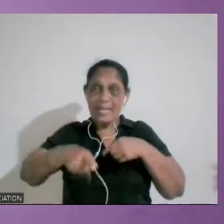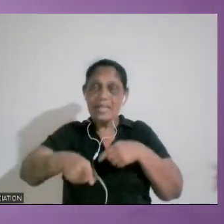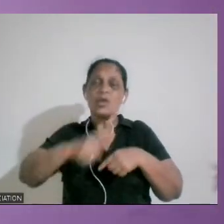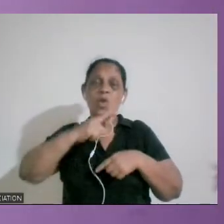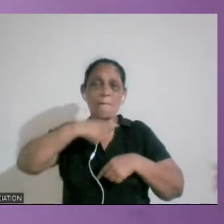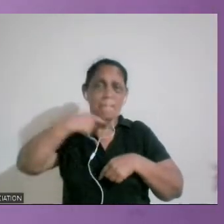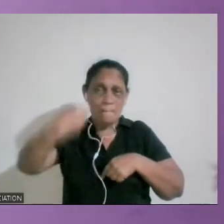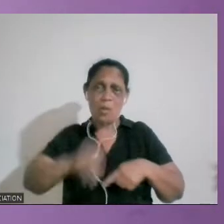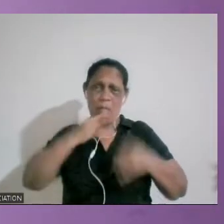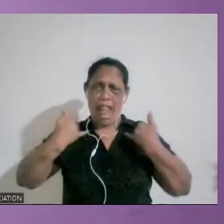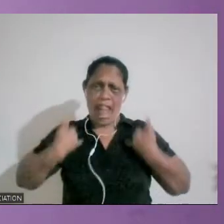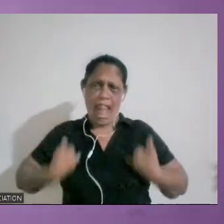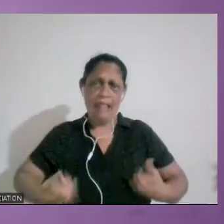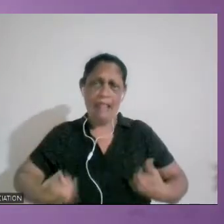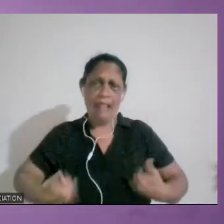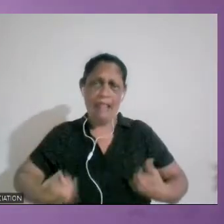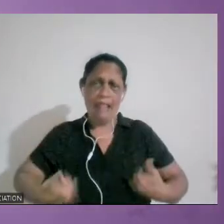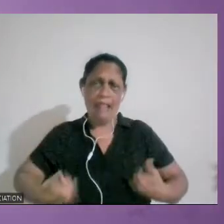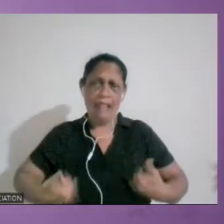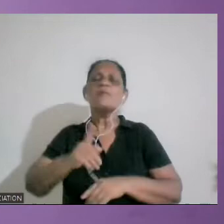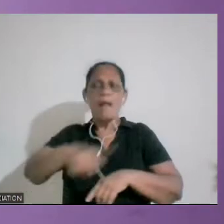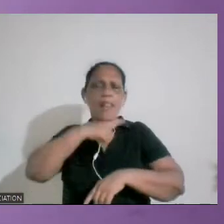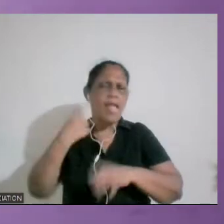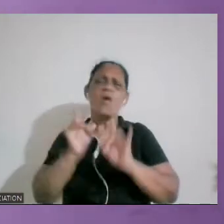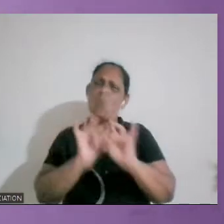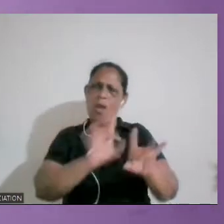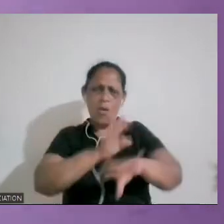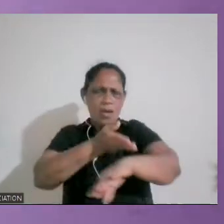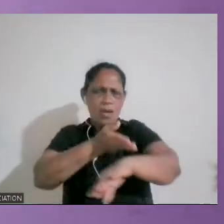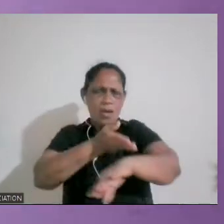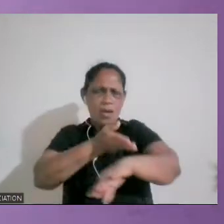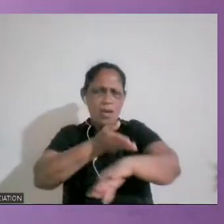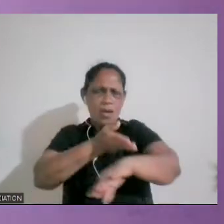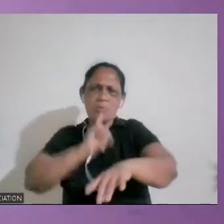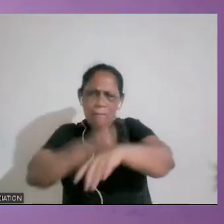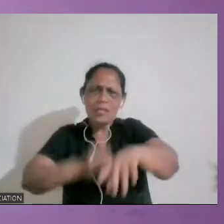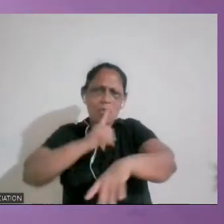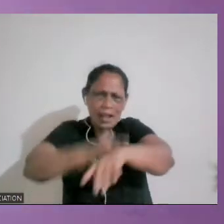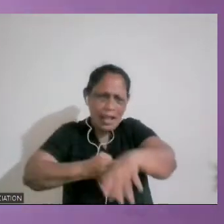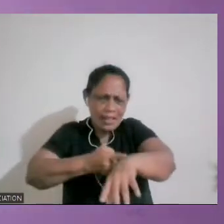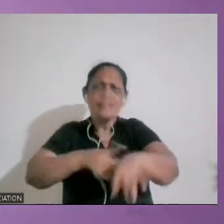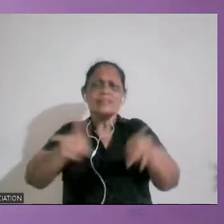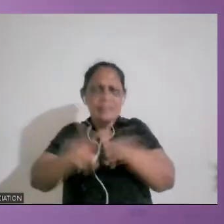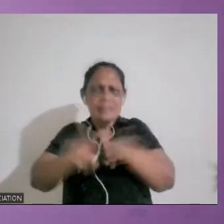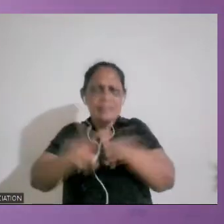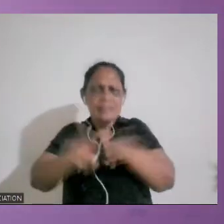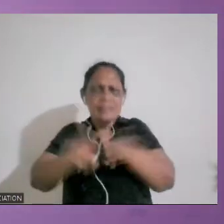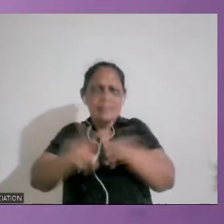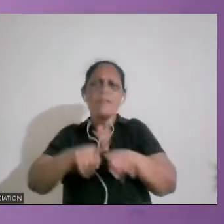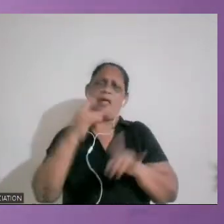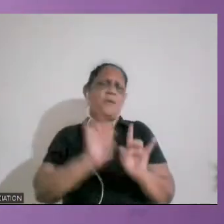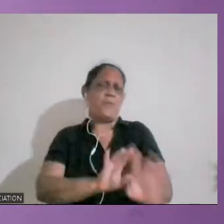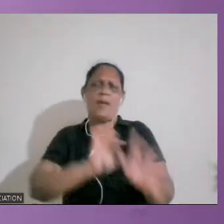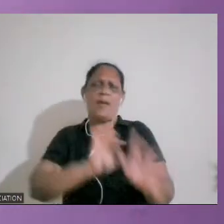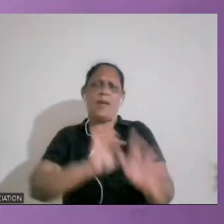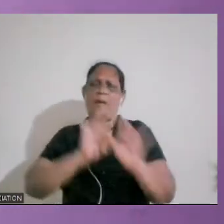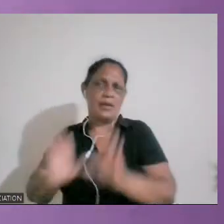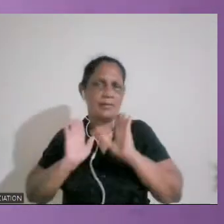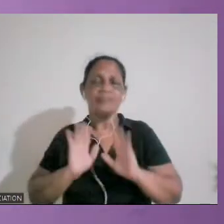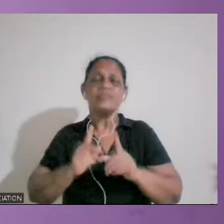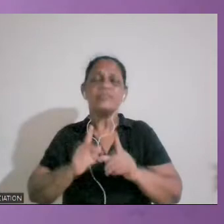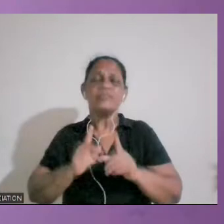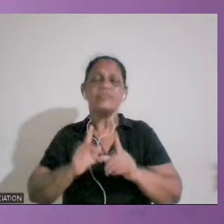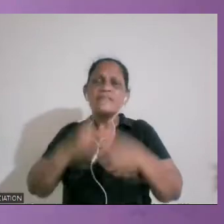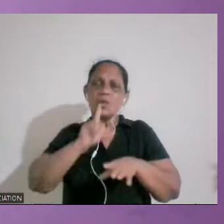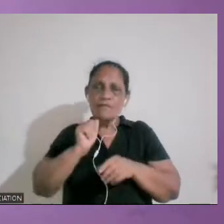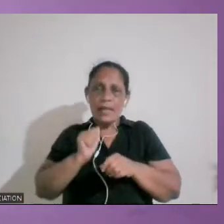Period blood is not dirty blood. Period blood is just like any other blood that's released from any other area. When you cut yourself, it's the same blood that comes